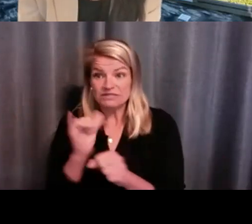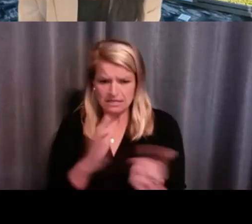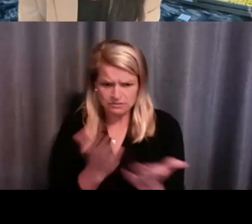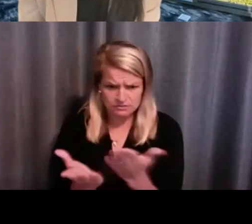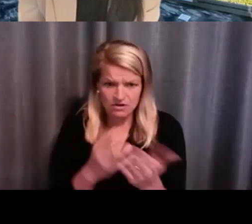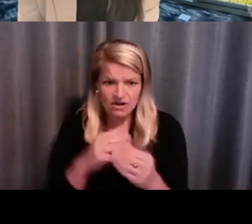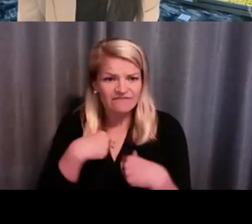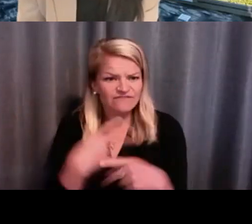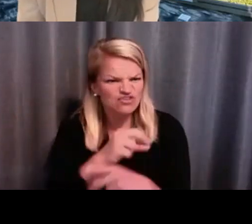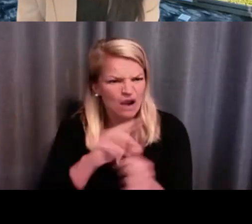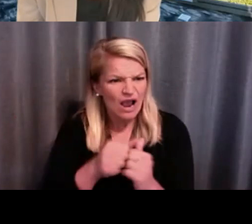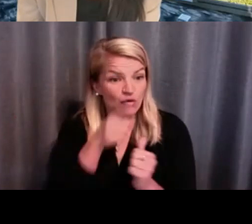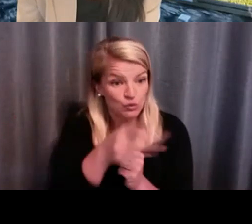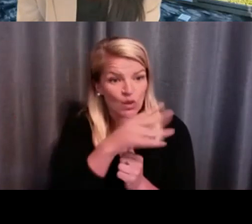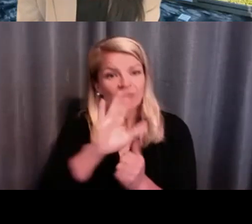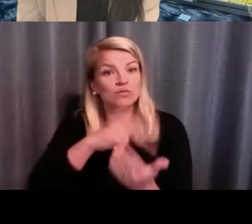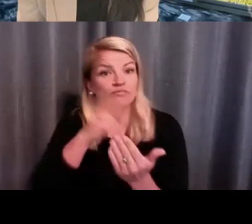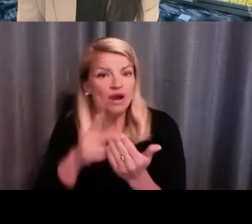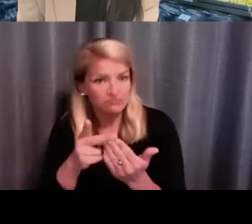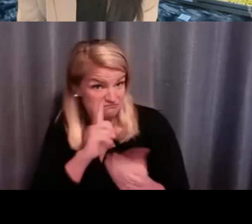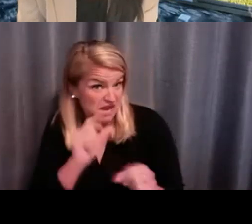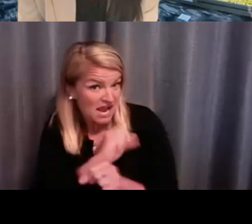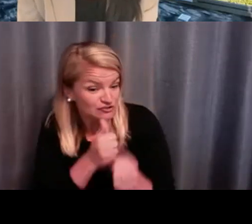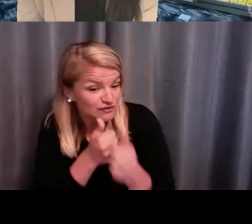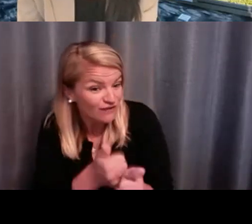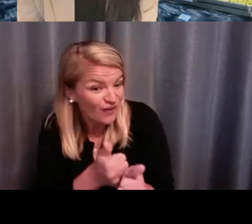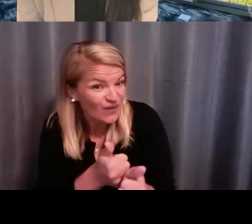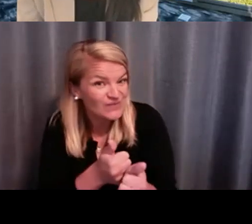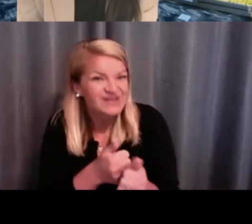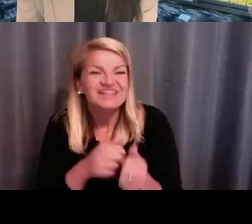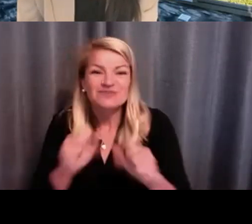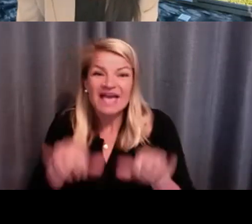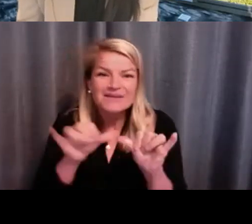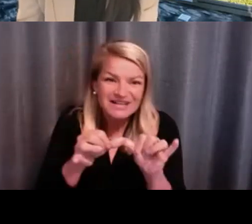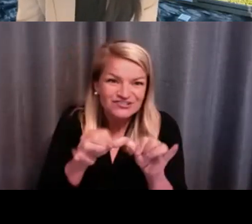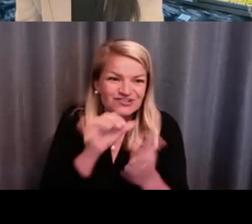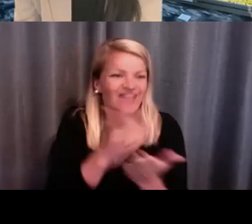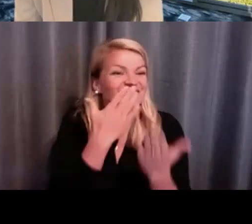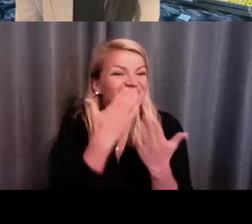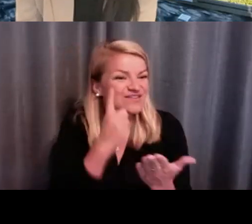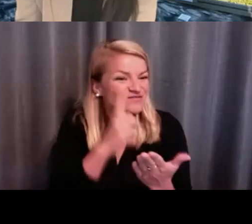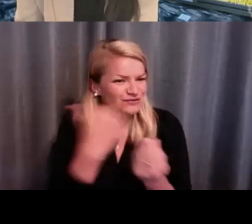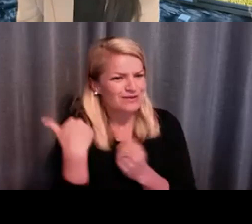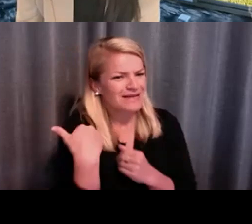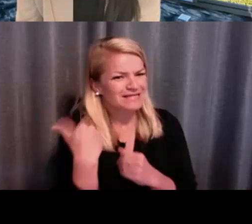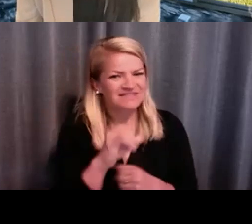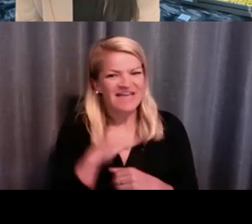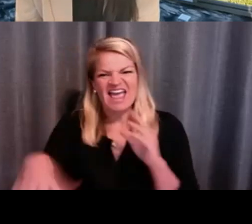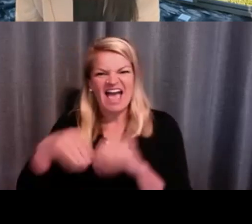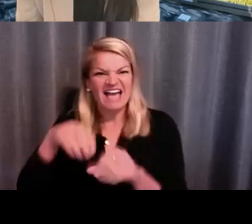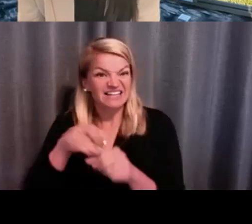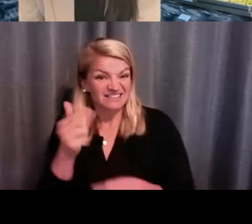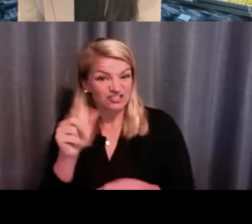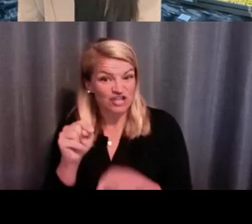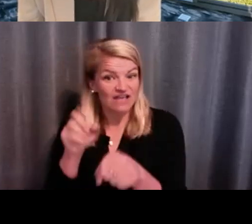how you and your program are following along with the standards in the domain. So thank you for reminding me of that. And I have shared it in the chat with